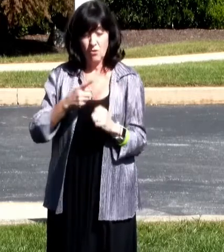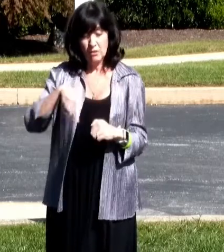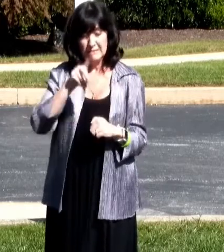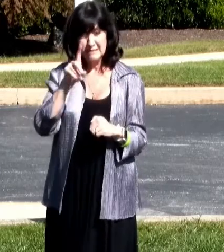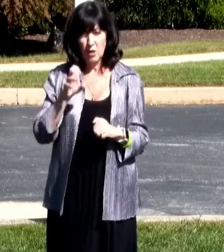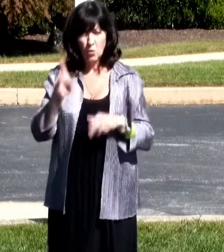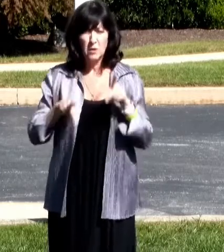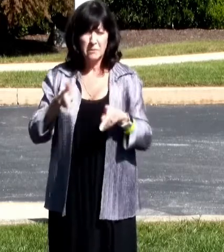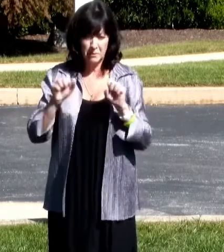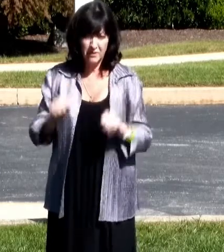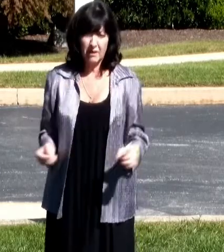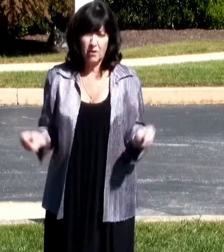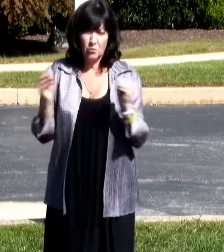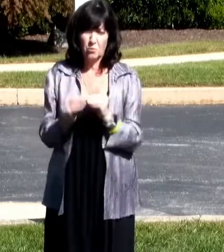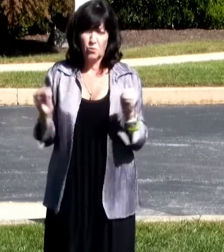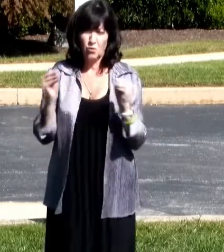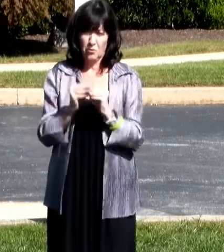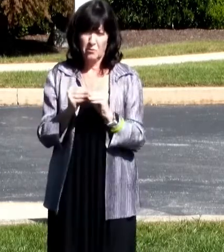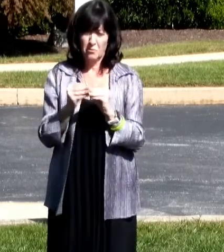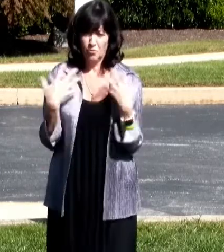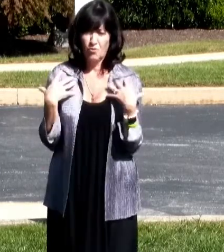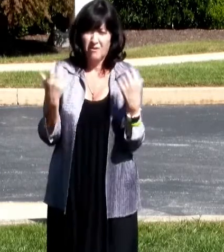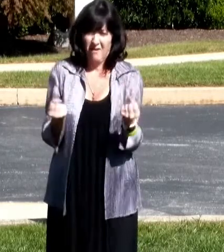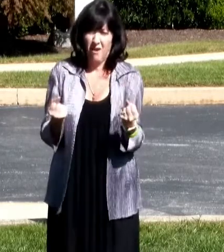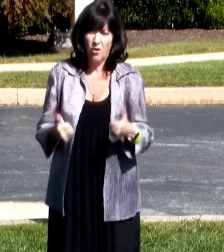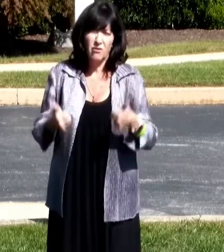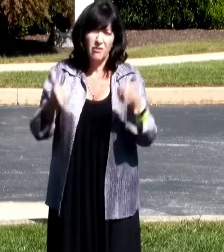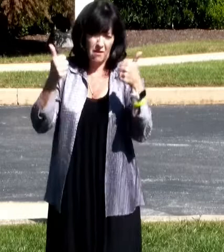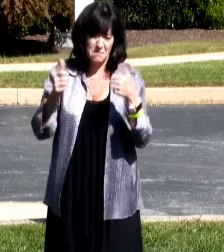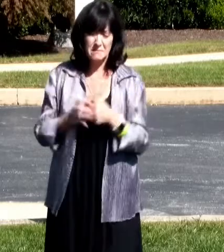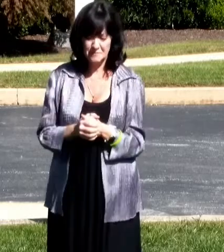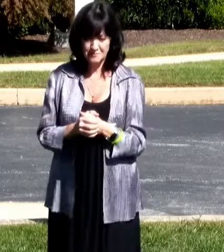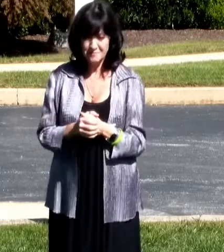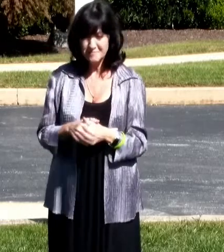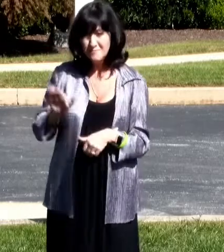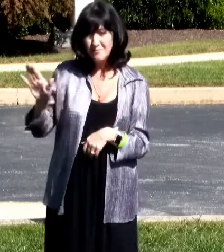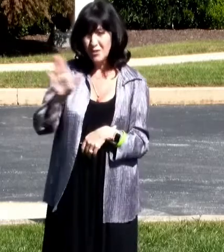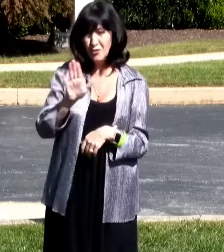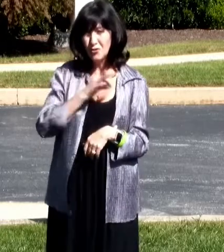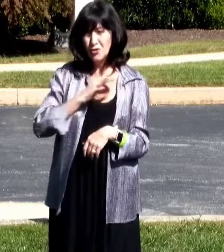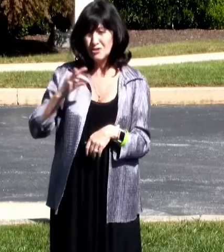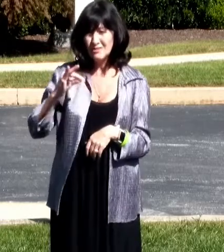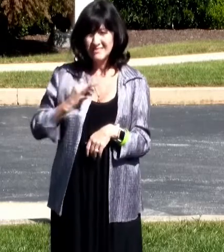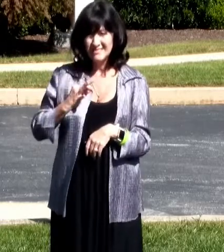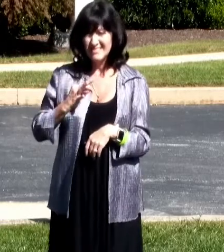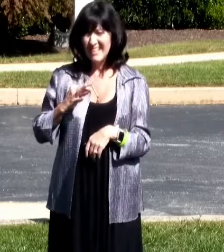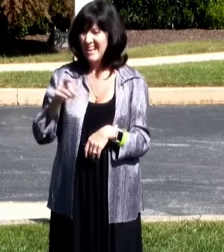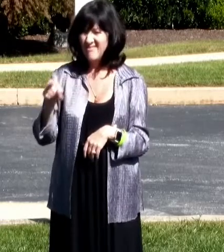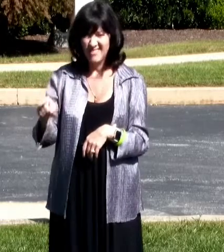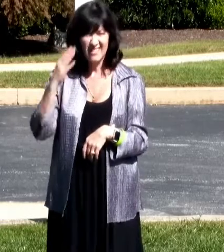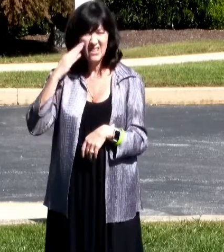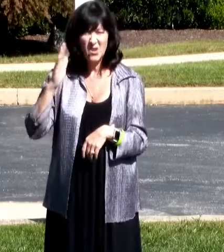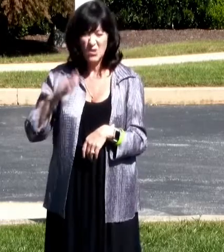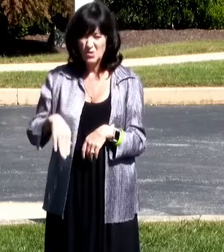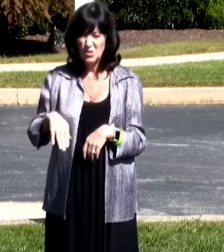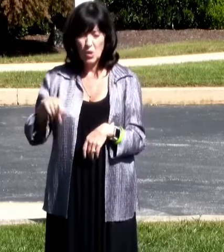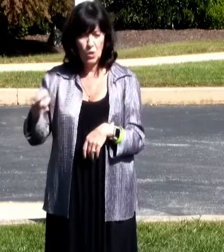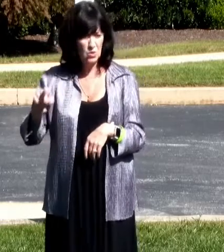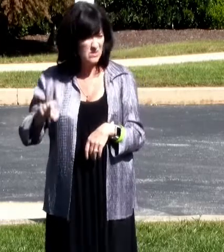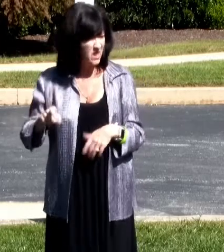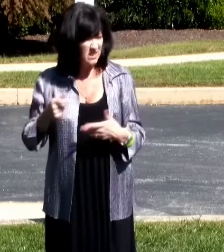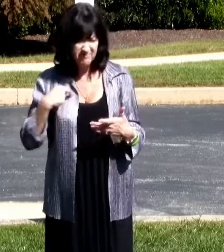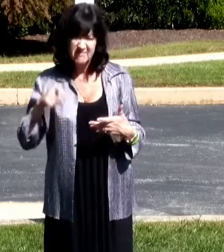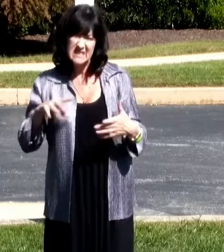Navarro and his team, and Chris Haas, I believe, is here, and others in his staff, if they hadn't stepped up at a certain point in time where they, for very good reasons, kind of